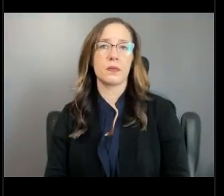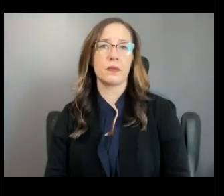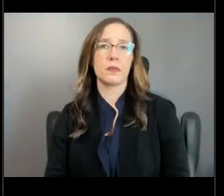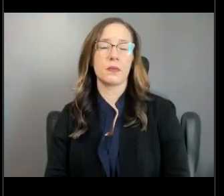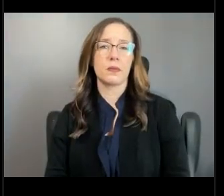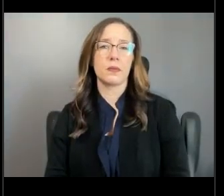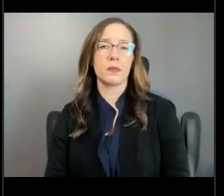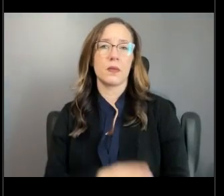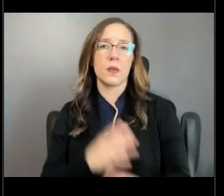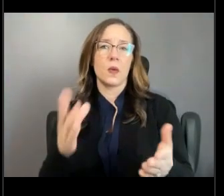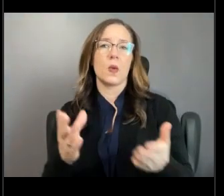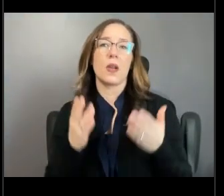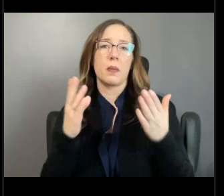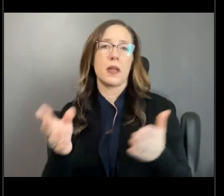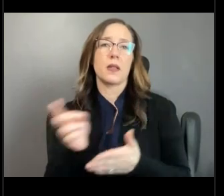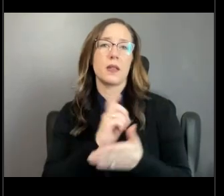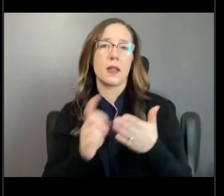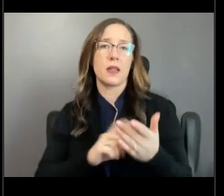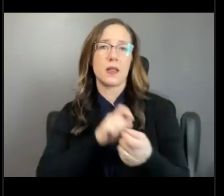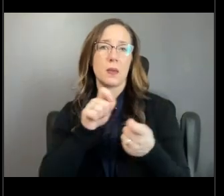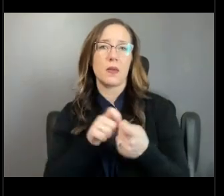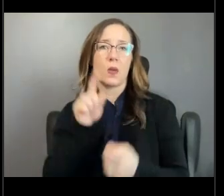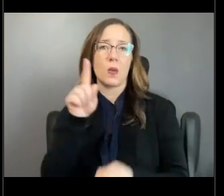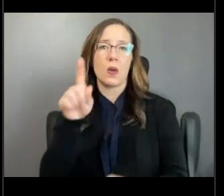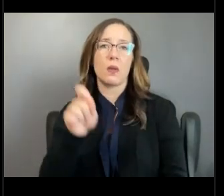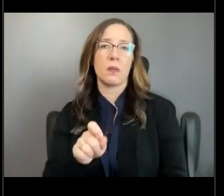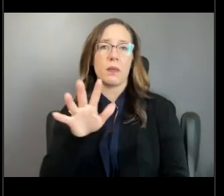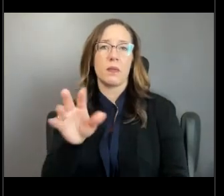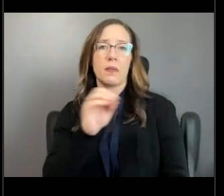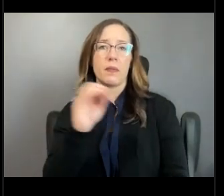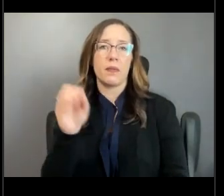It is recommended that designers specify a